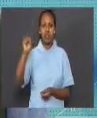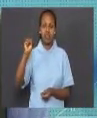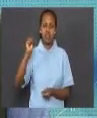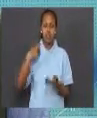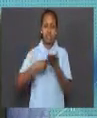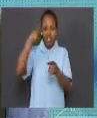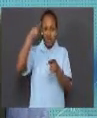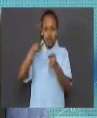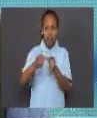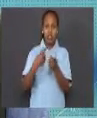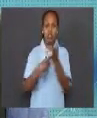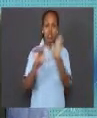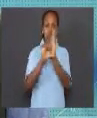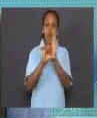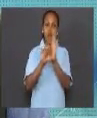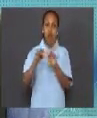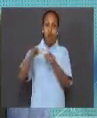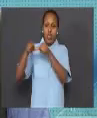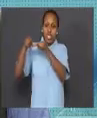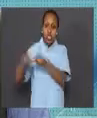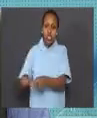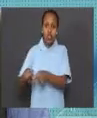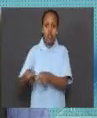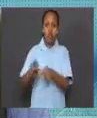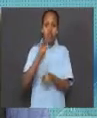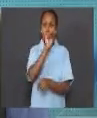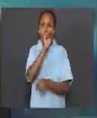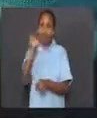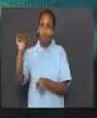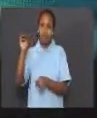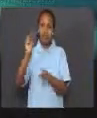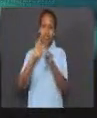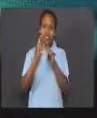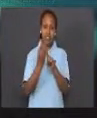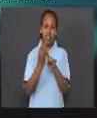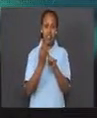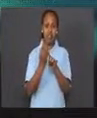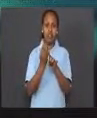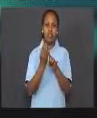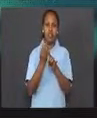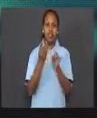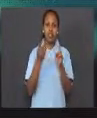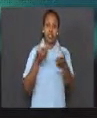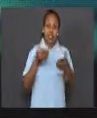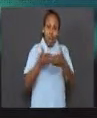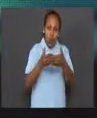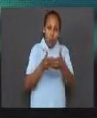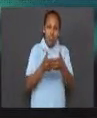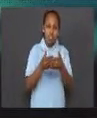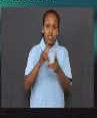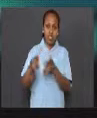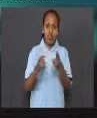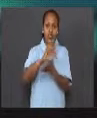Remember that the law of conservation of momentum states, in a closed system,